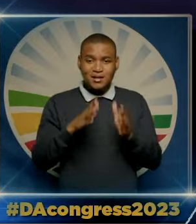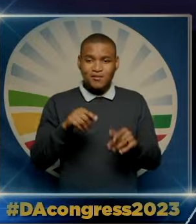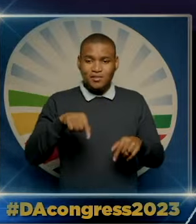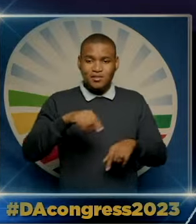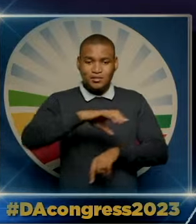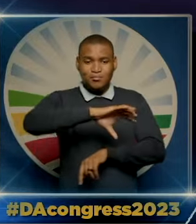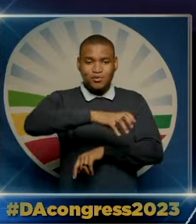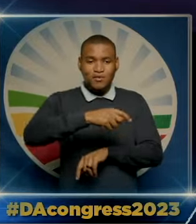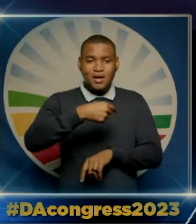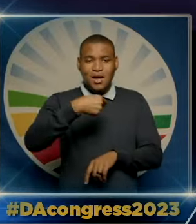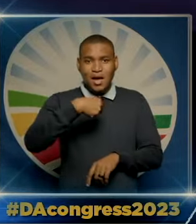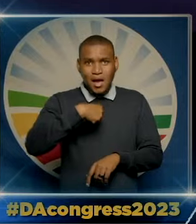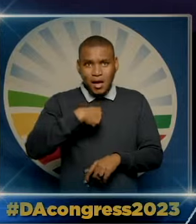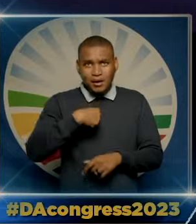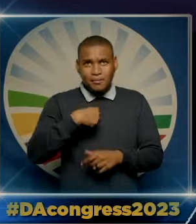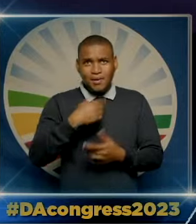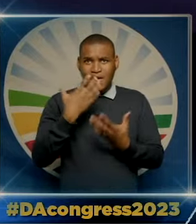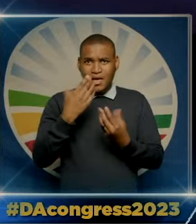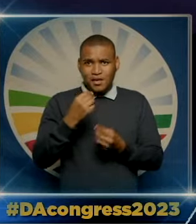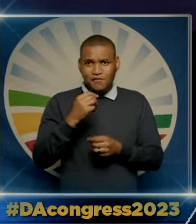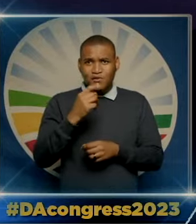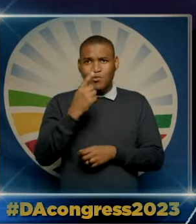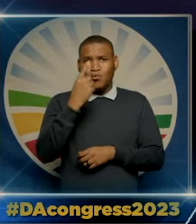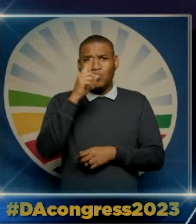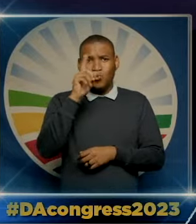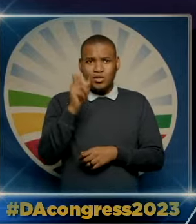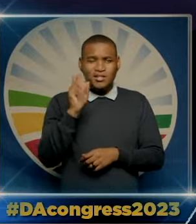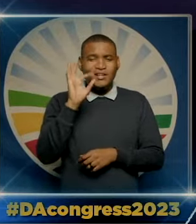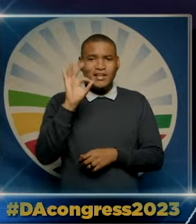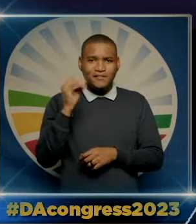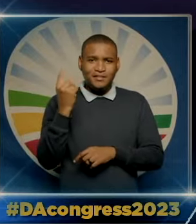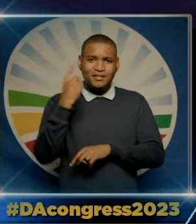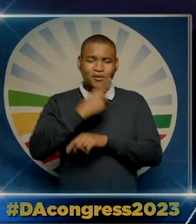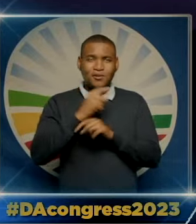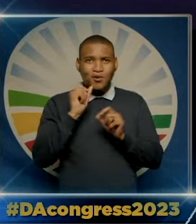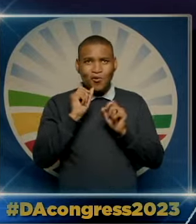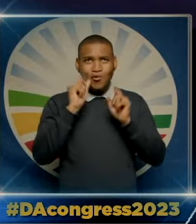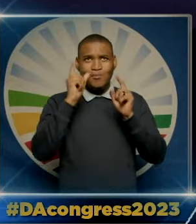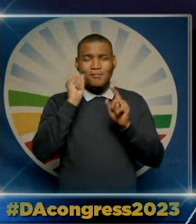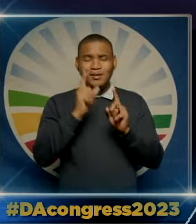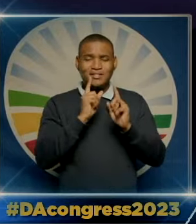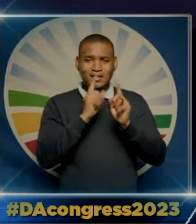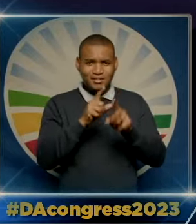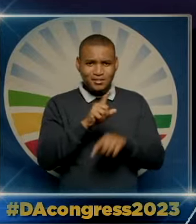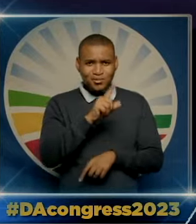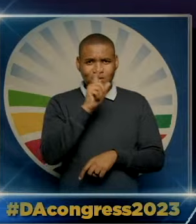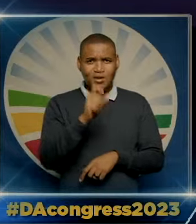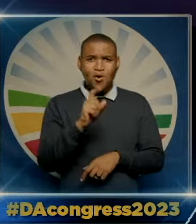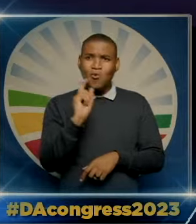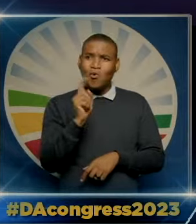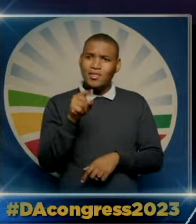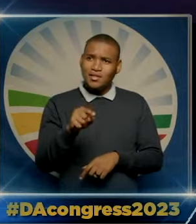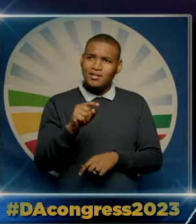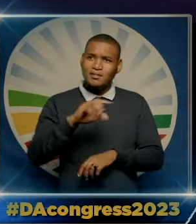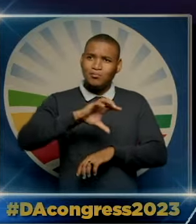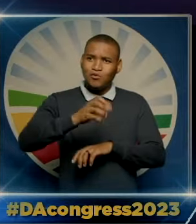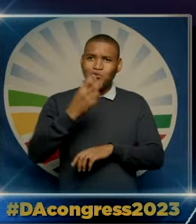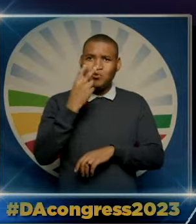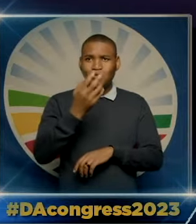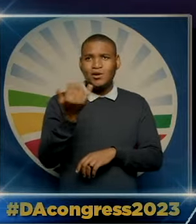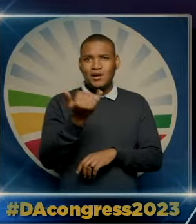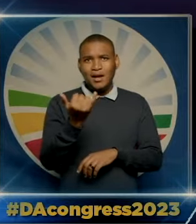I'm occupied with a question on each and every day that I wake up. I must answer the question, what this province will look